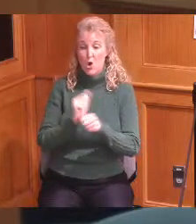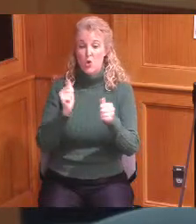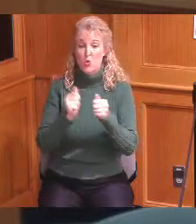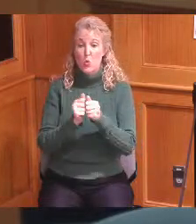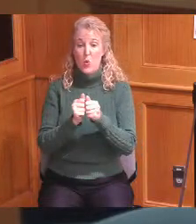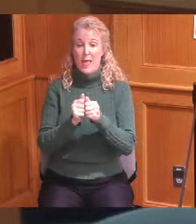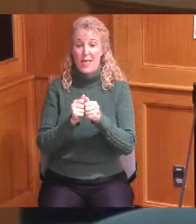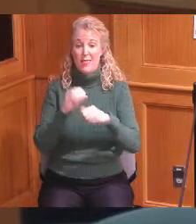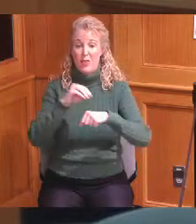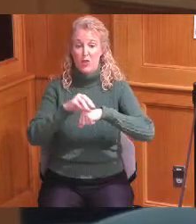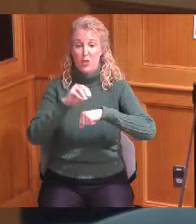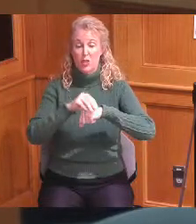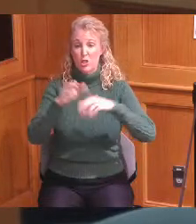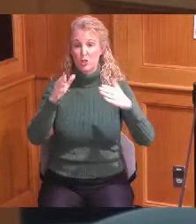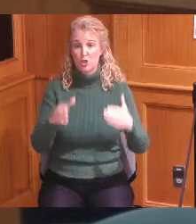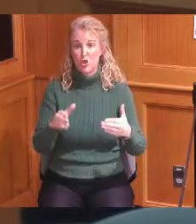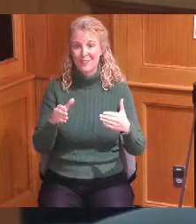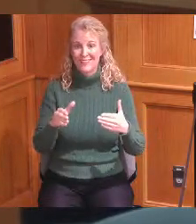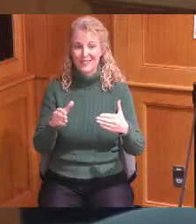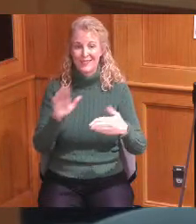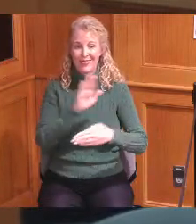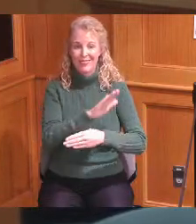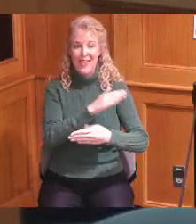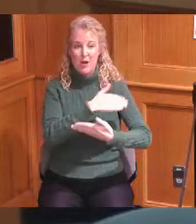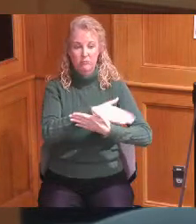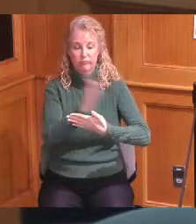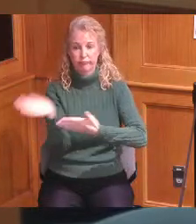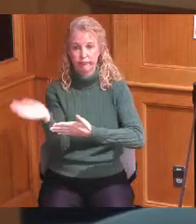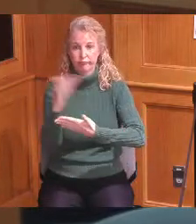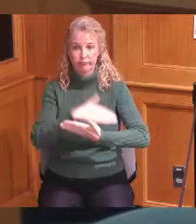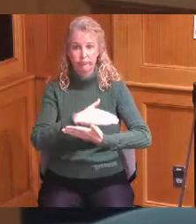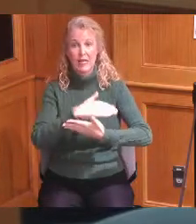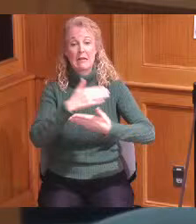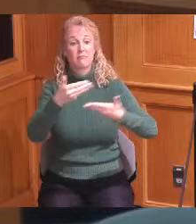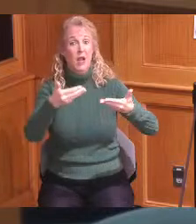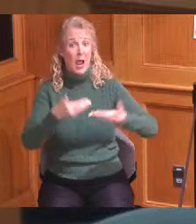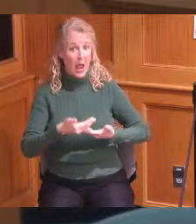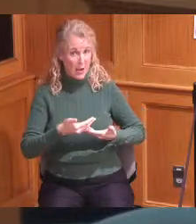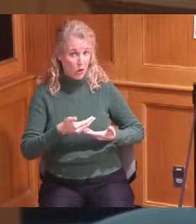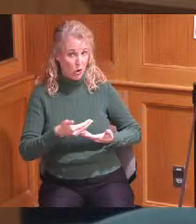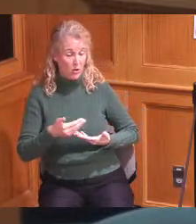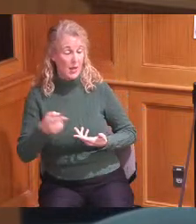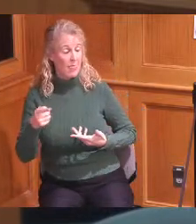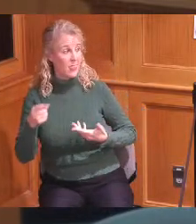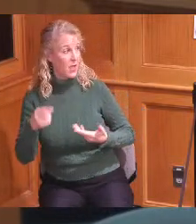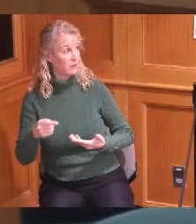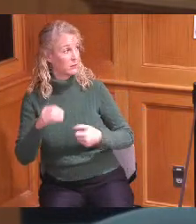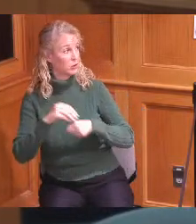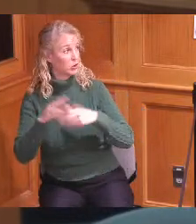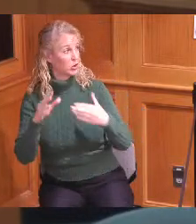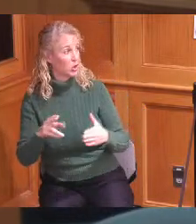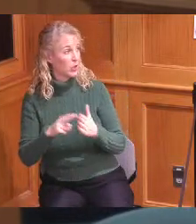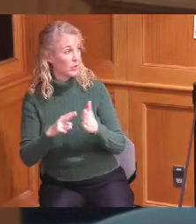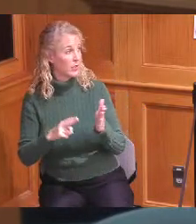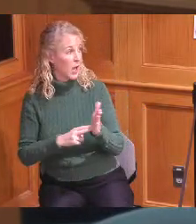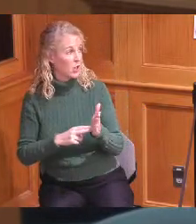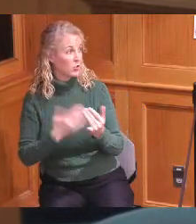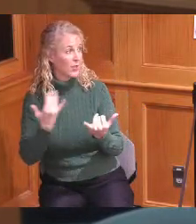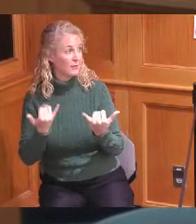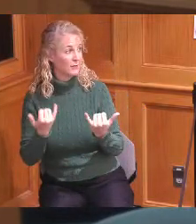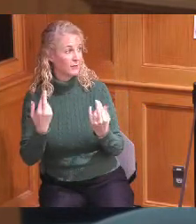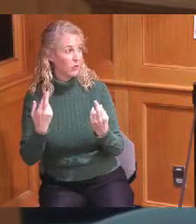the consultants with JFS and then retain a consultant. And the next step to the commissioners would be bringing forward that consulting contract later this